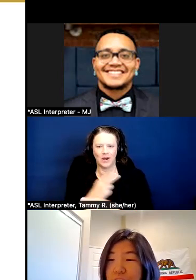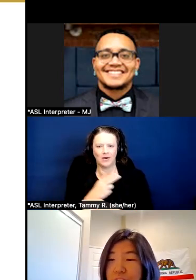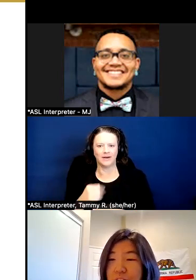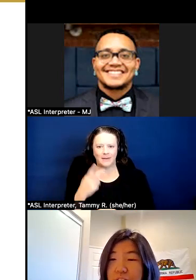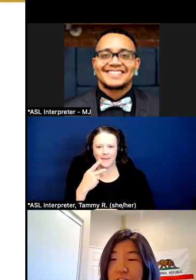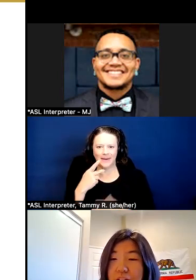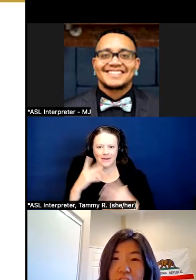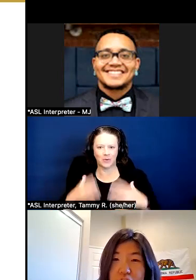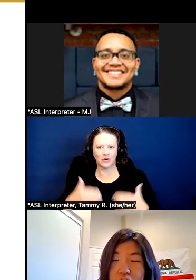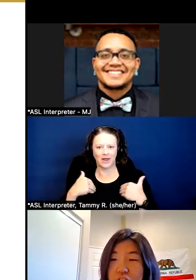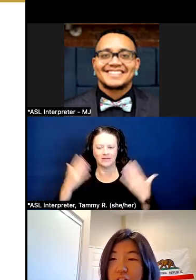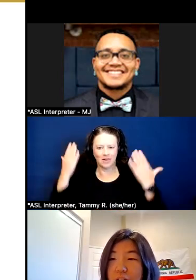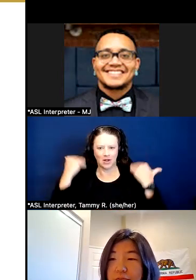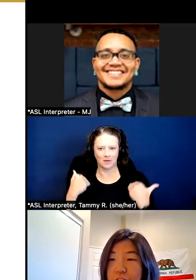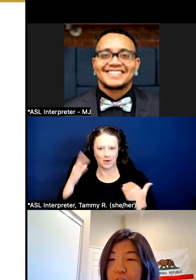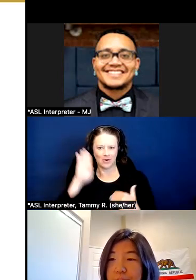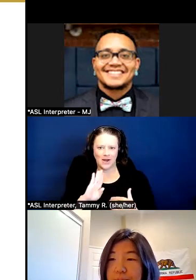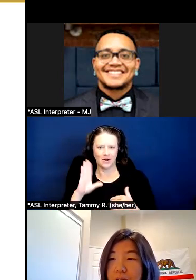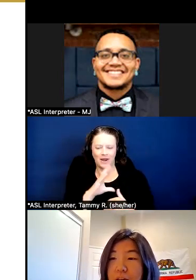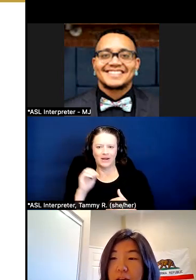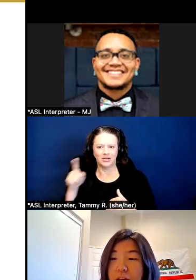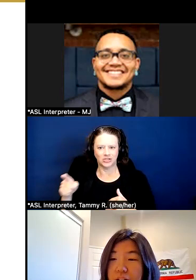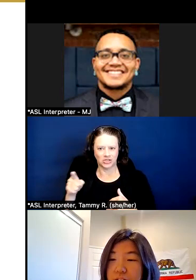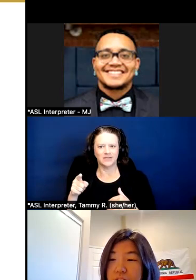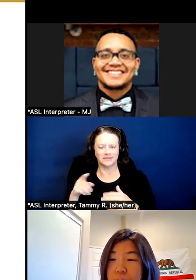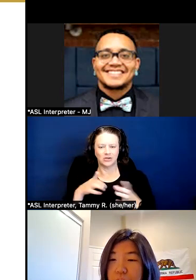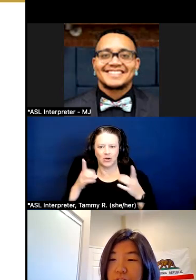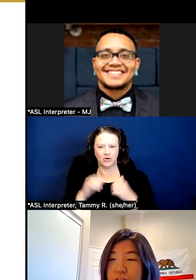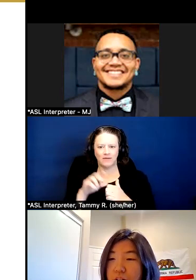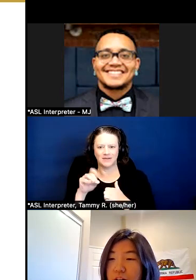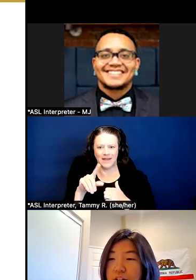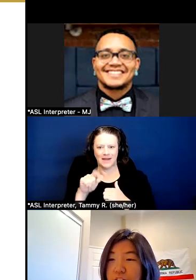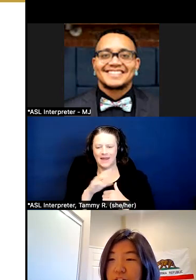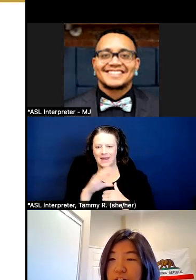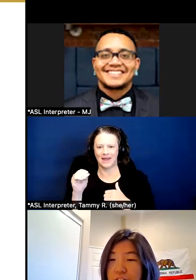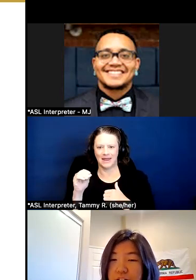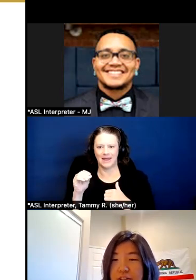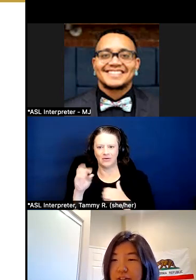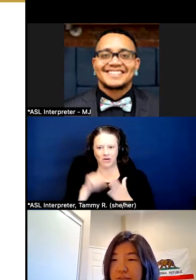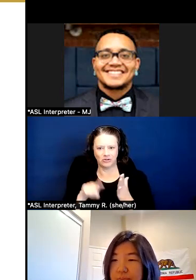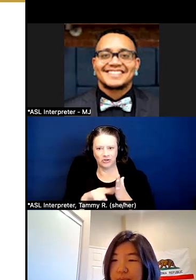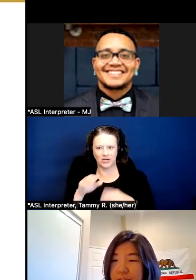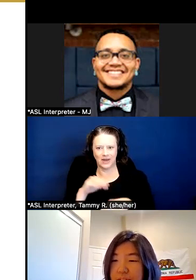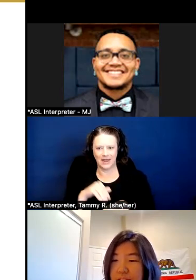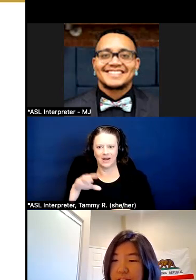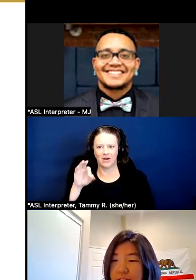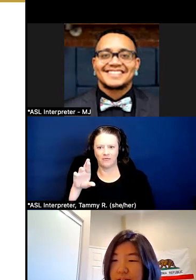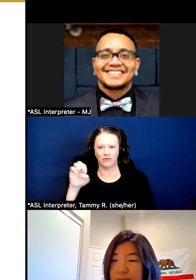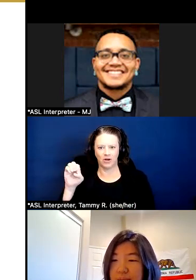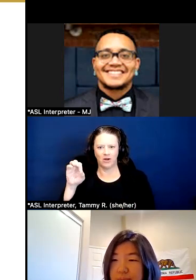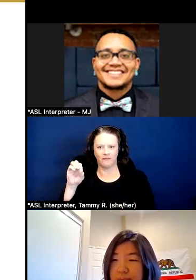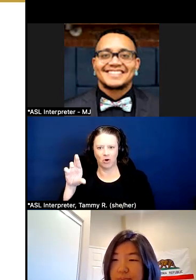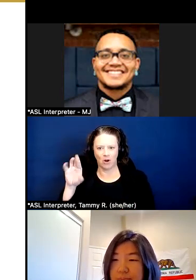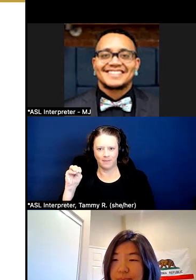a Director of Data and Research at FreeFrom. And Kirkley's pronouns are she, her, hers.